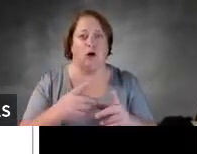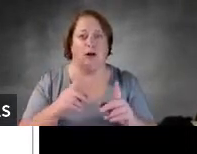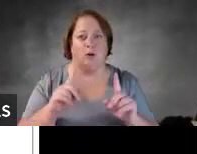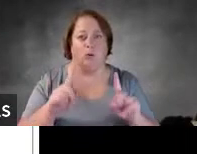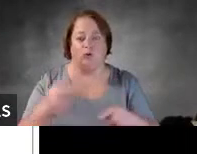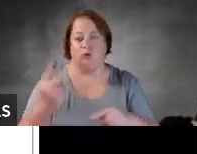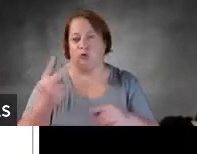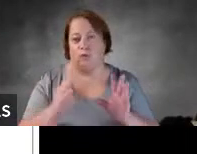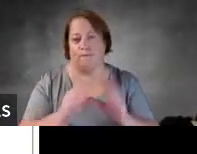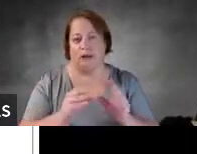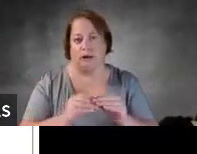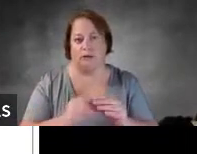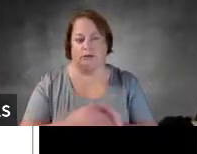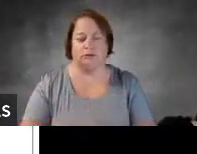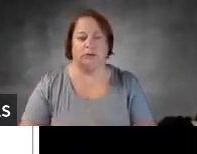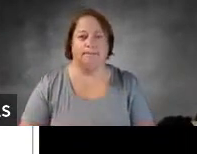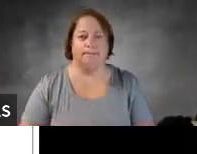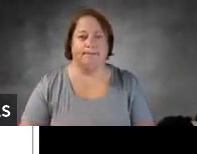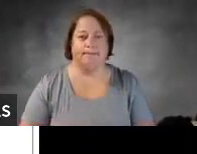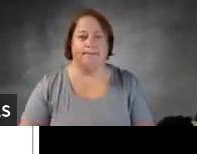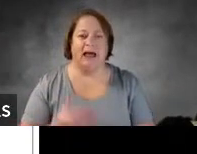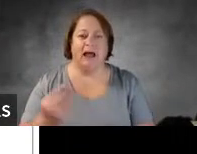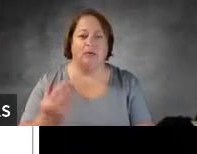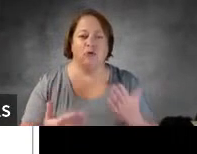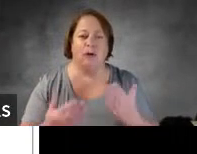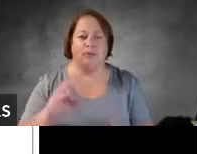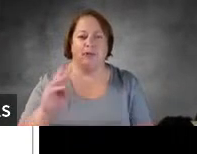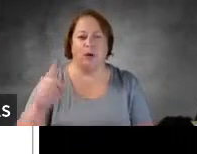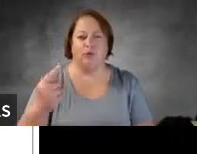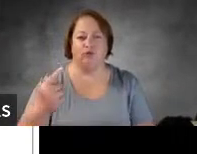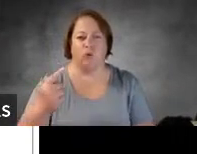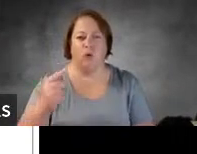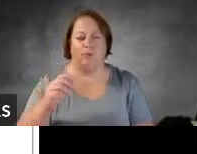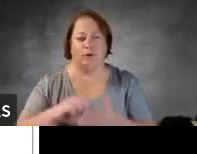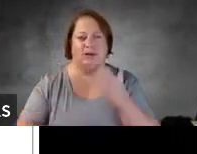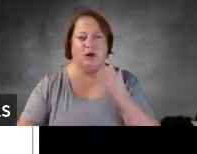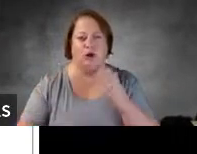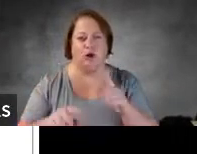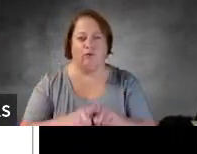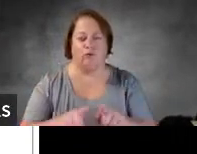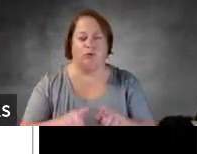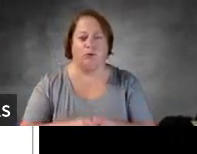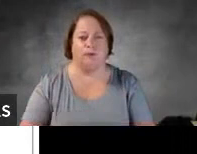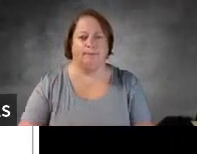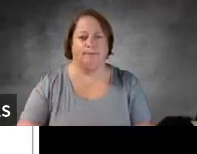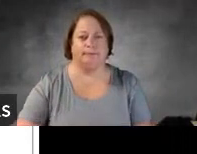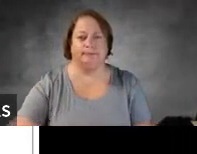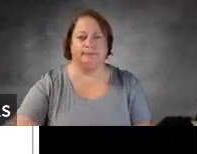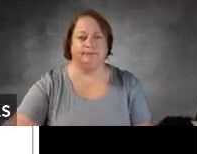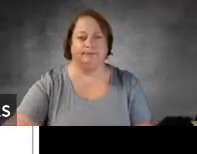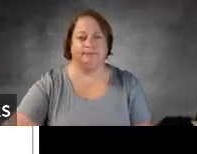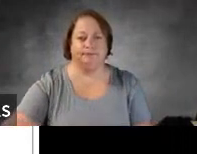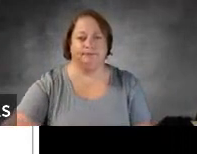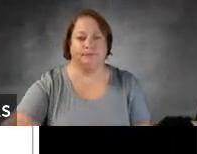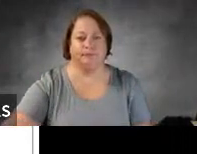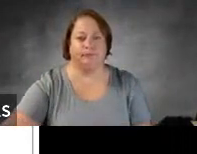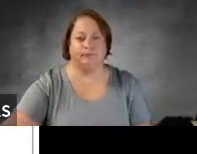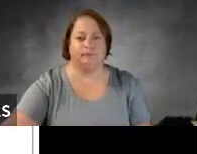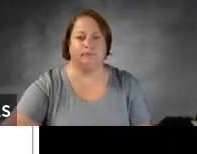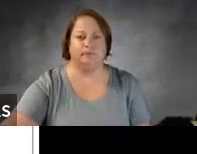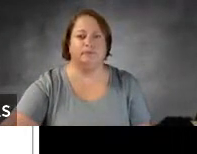two meetings. So, and probably Webster Groves could fall off that underrepresented districts, but we're still looking